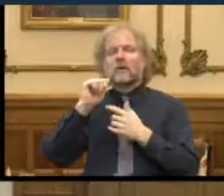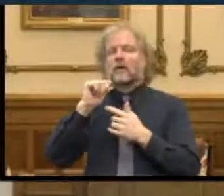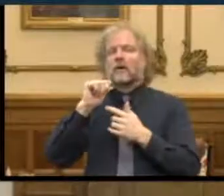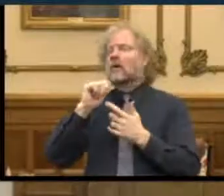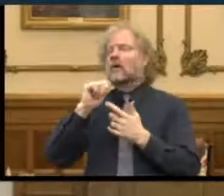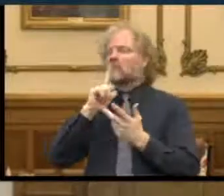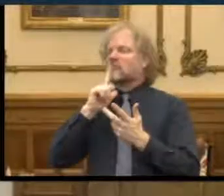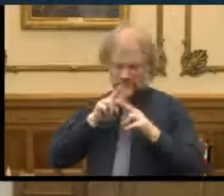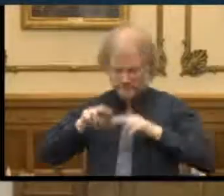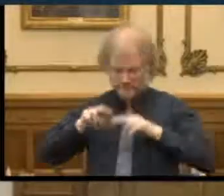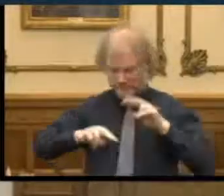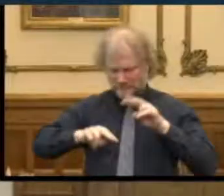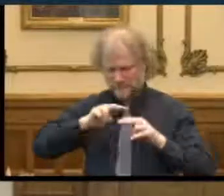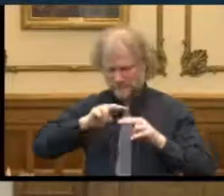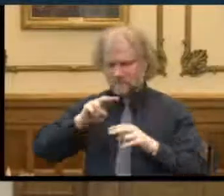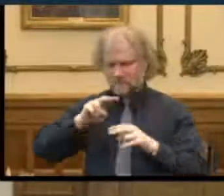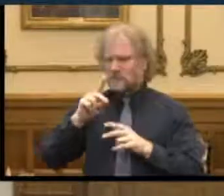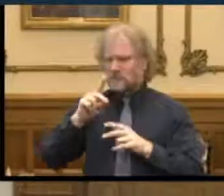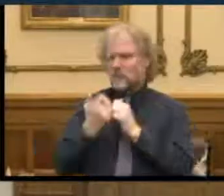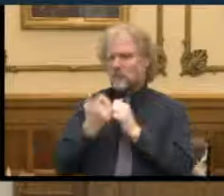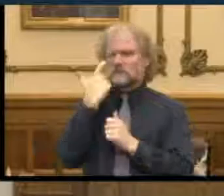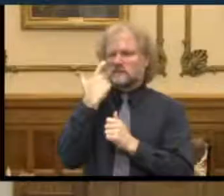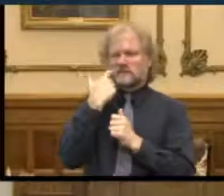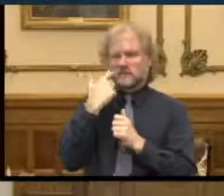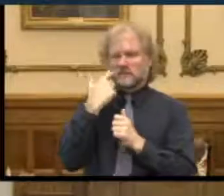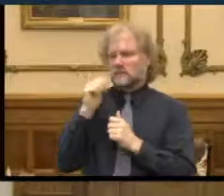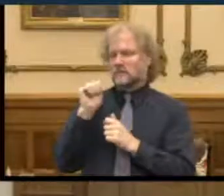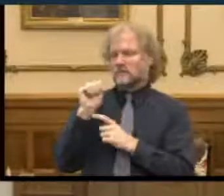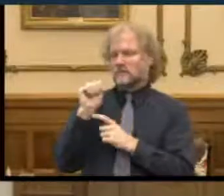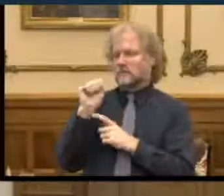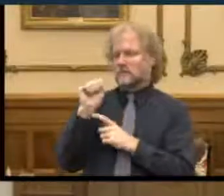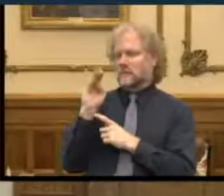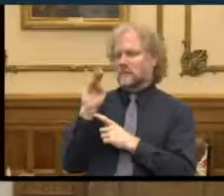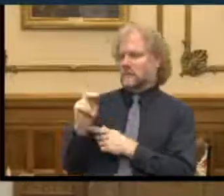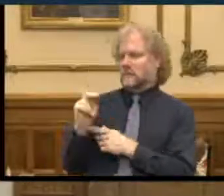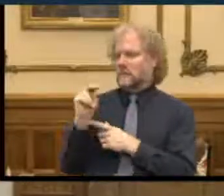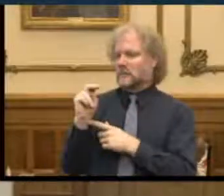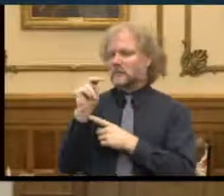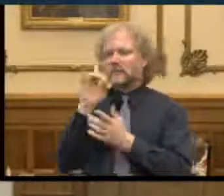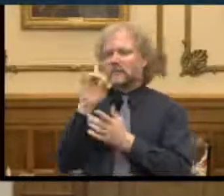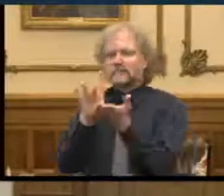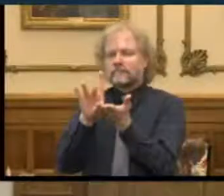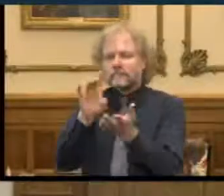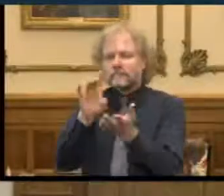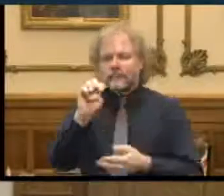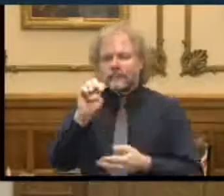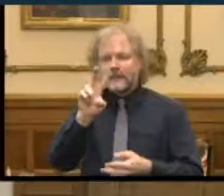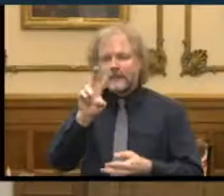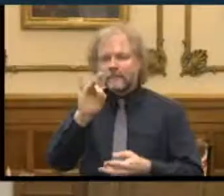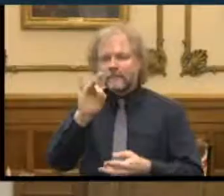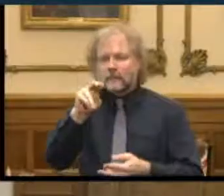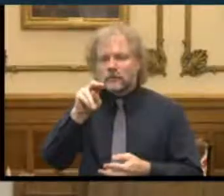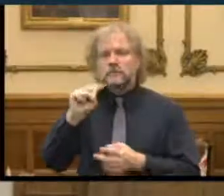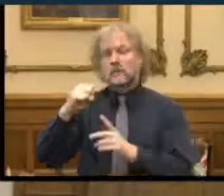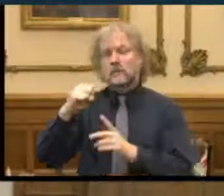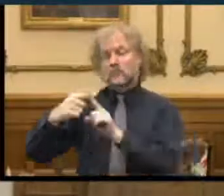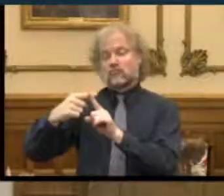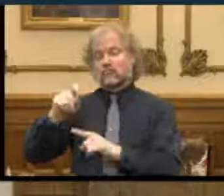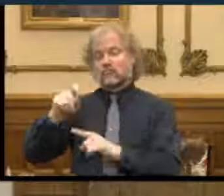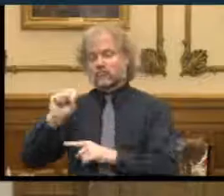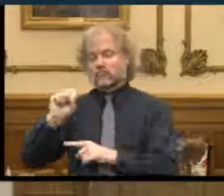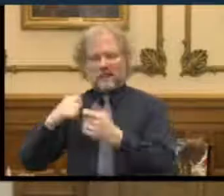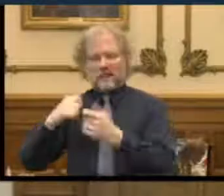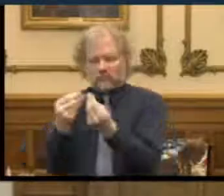the latest from the administration on evictions and how renters need to reconcile